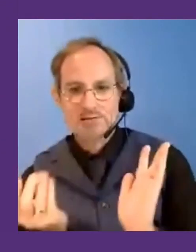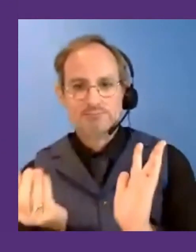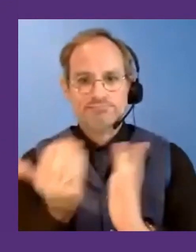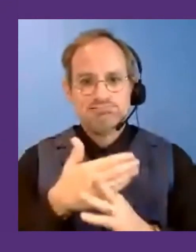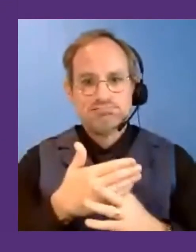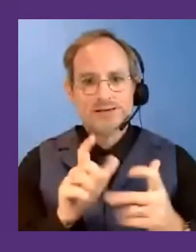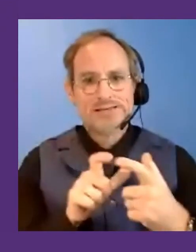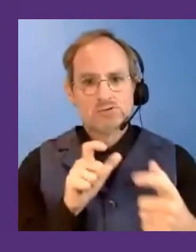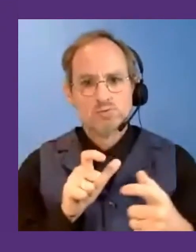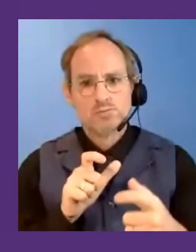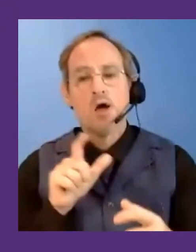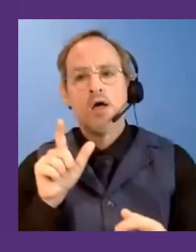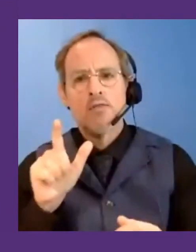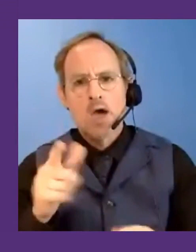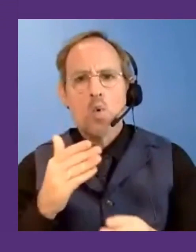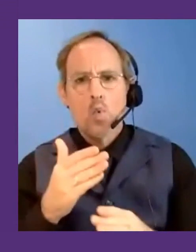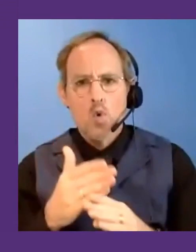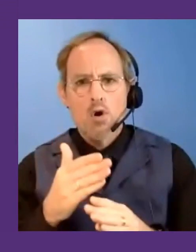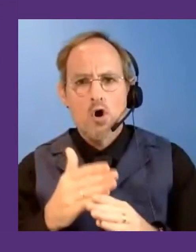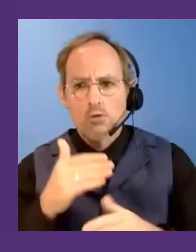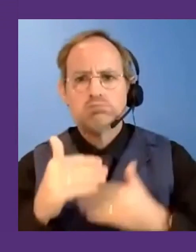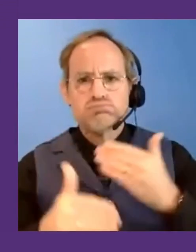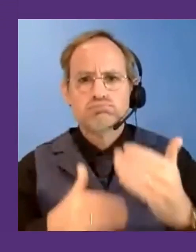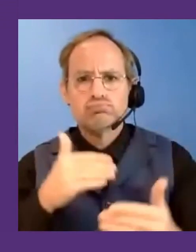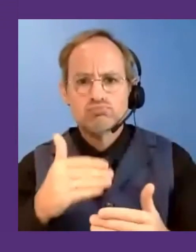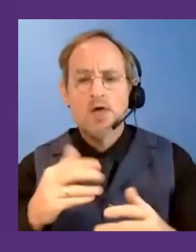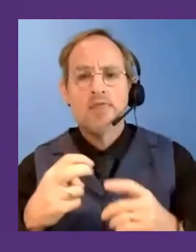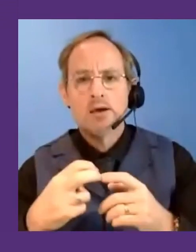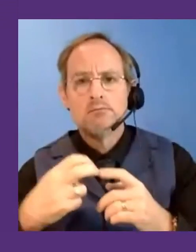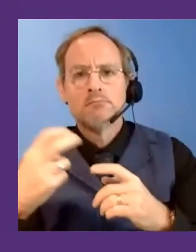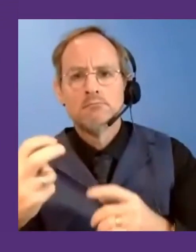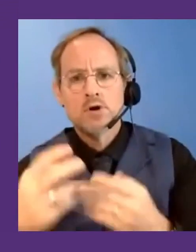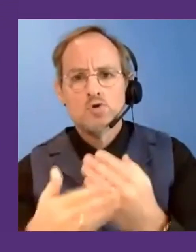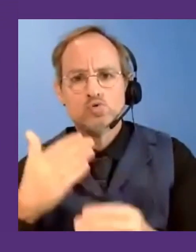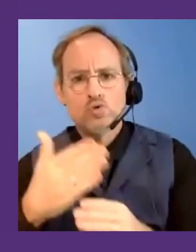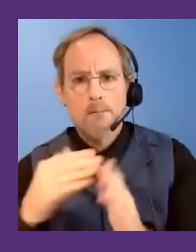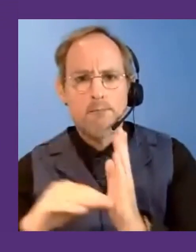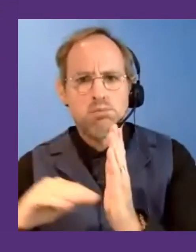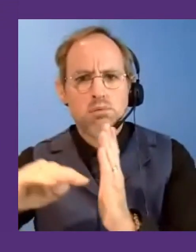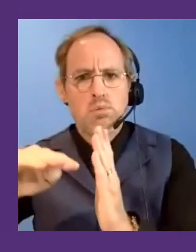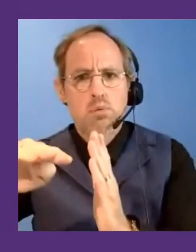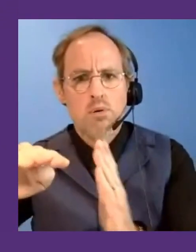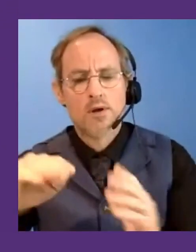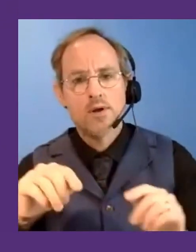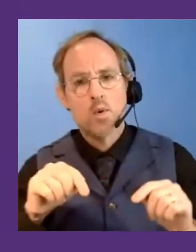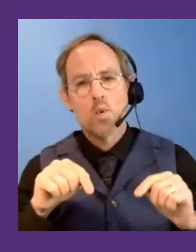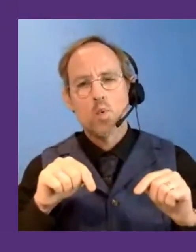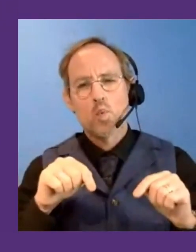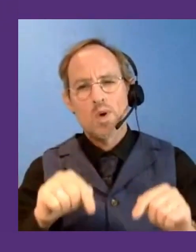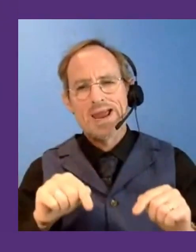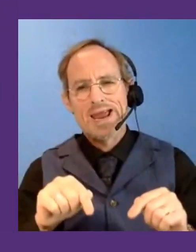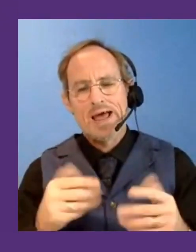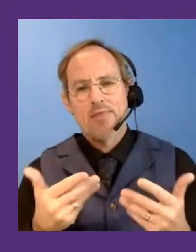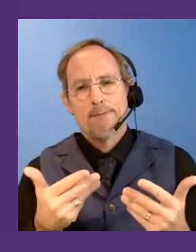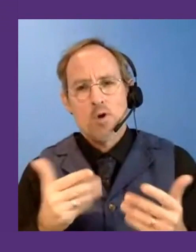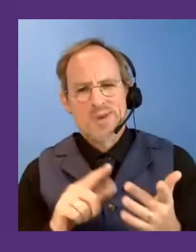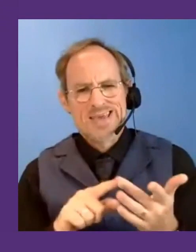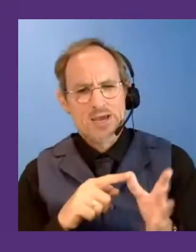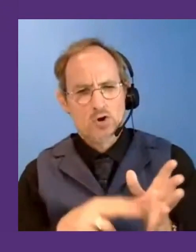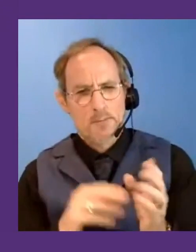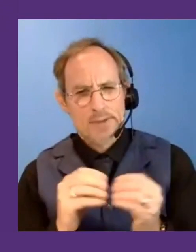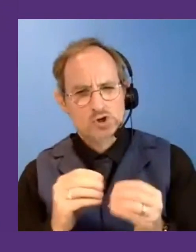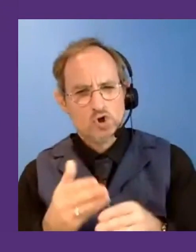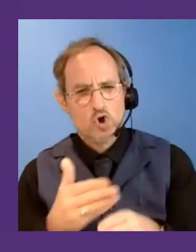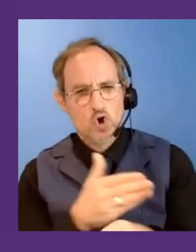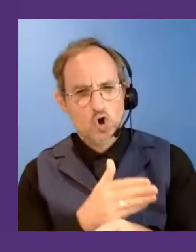creative diversity team that reaches out and does that. I think that the sort of differences that we make, and Ian touched on it there about the difference it makes if